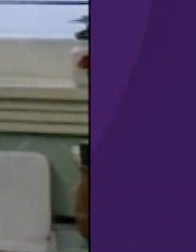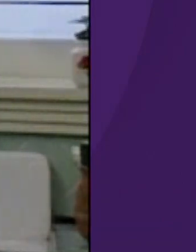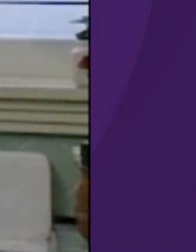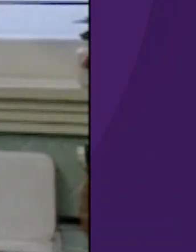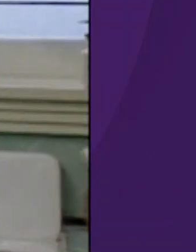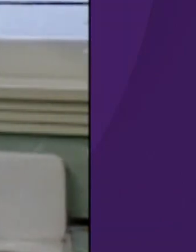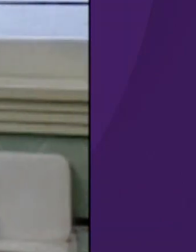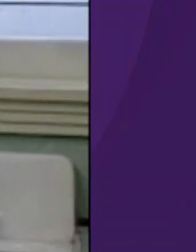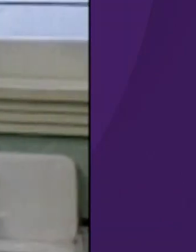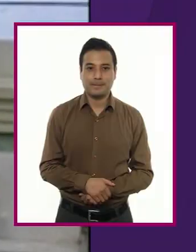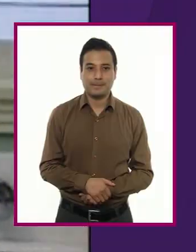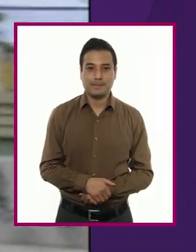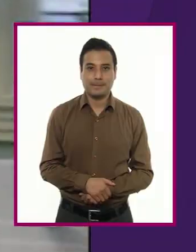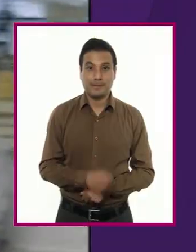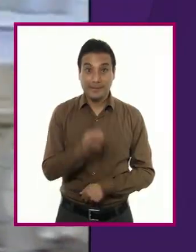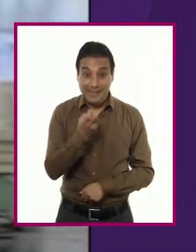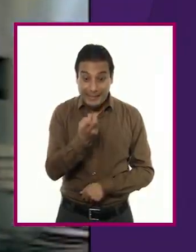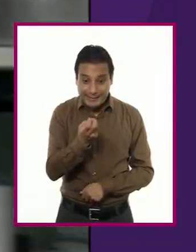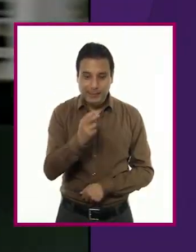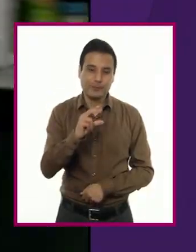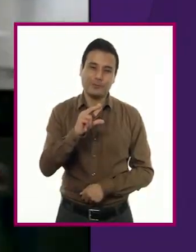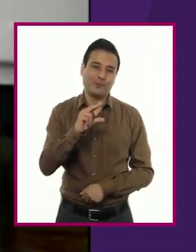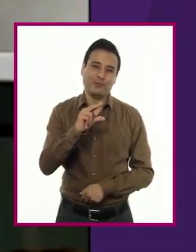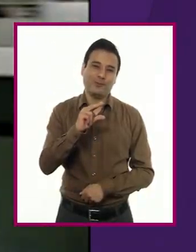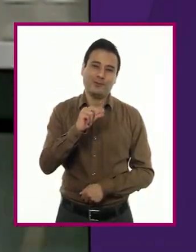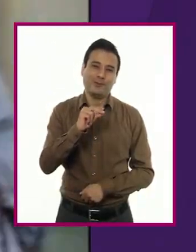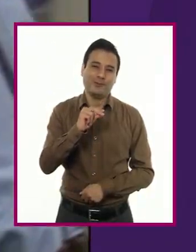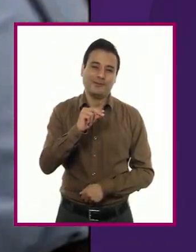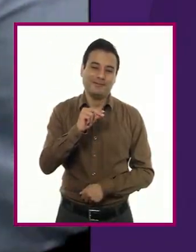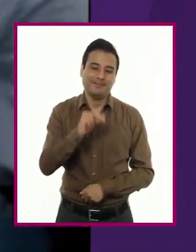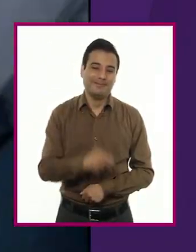Oh, no, not this.